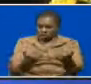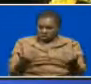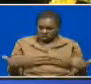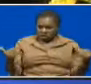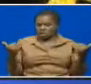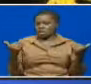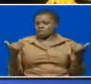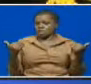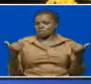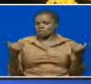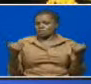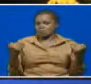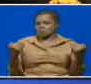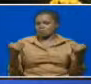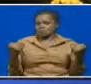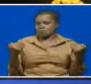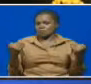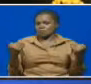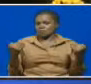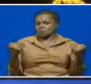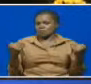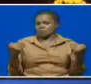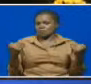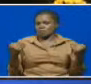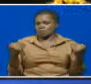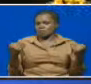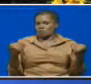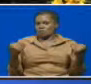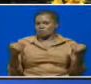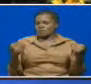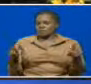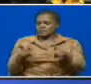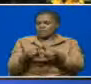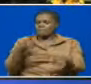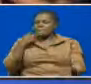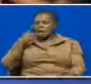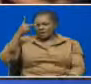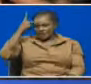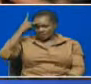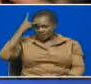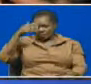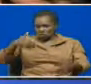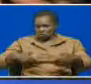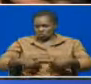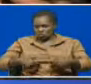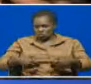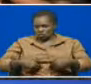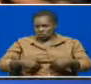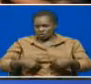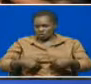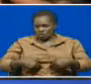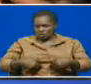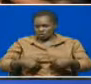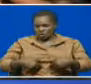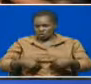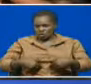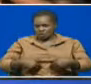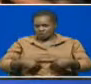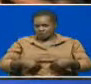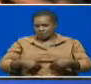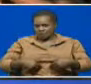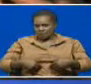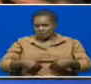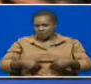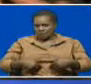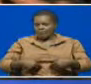the children are doing. True. But, you know, Joseph, you're a parent of a teenager, actually, 12 years. Not yet teen, but, you